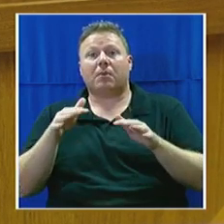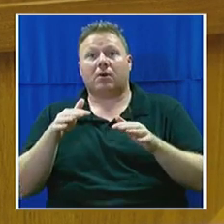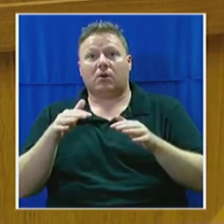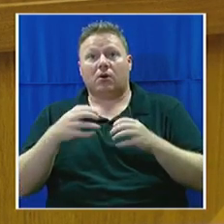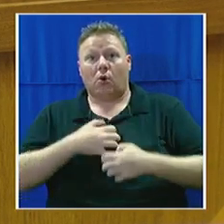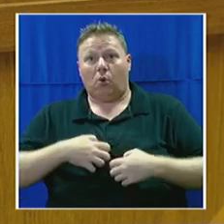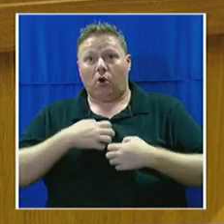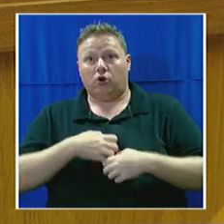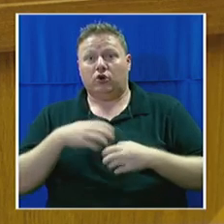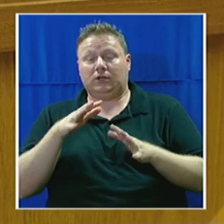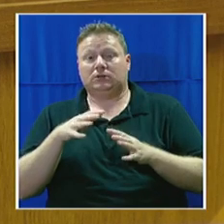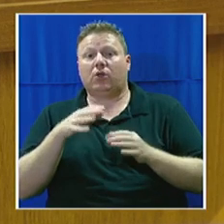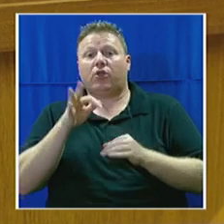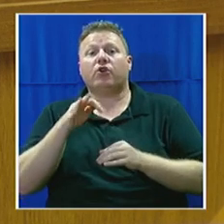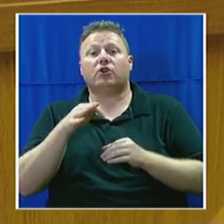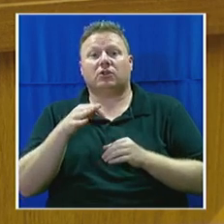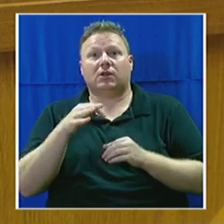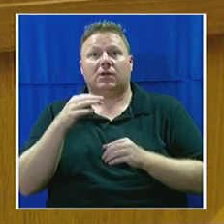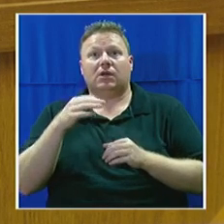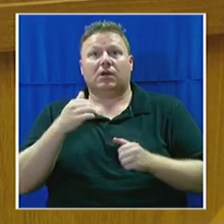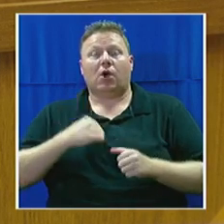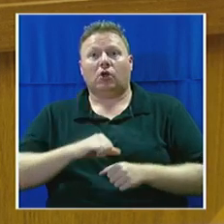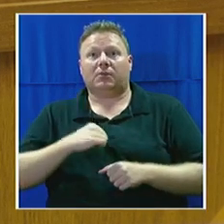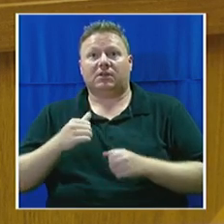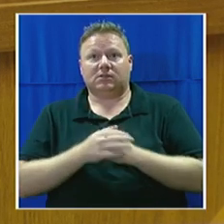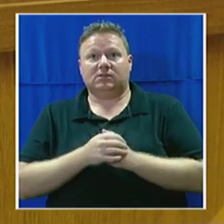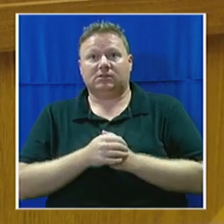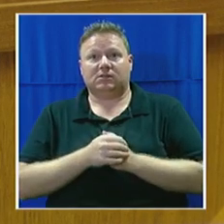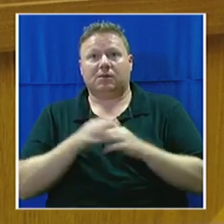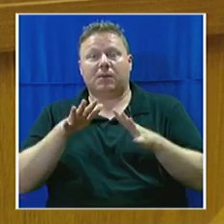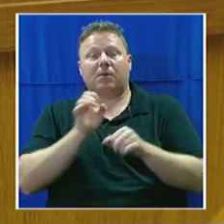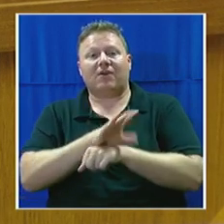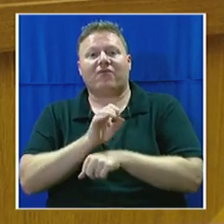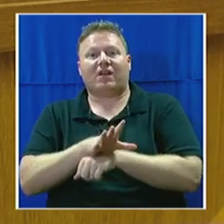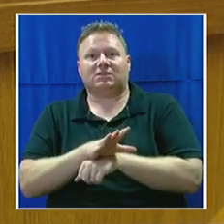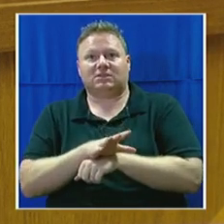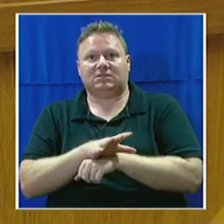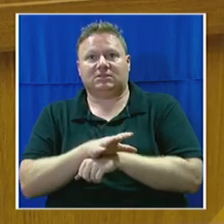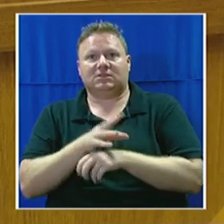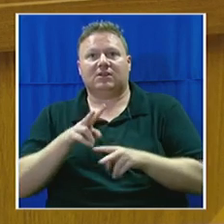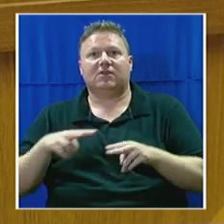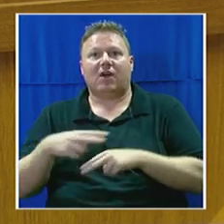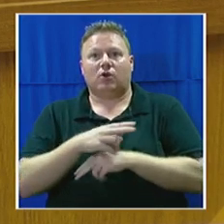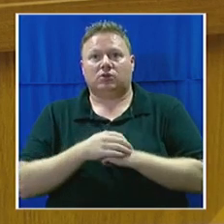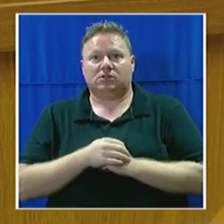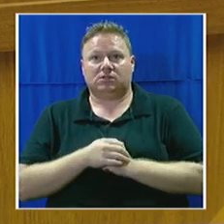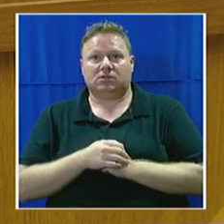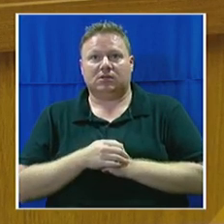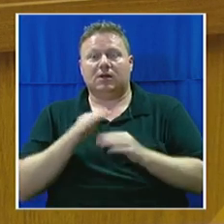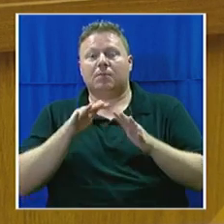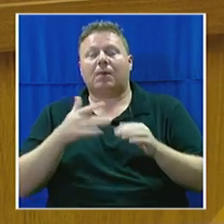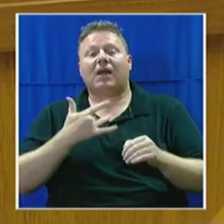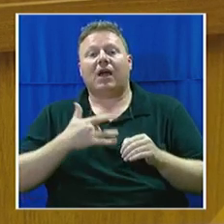of the 13 state hospitals to manage and treat patients who will be infected with this virus. It is clear that our public health system is